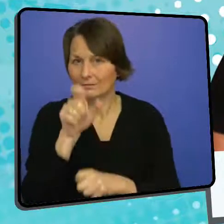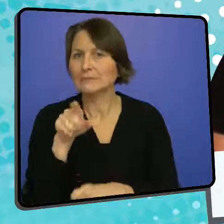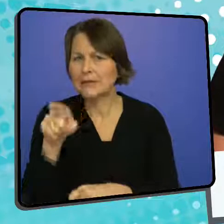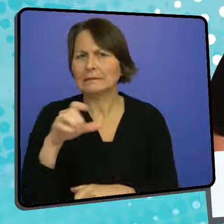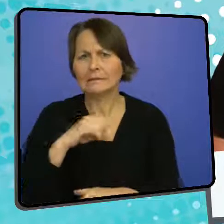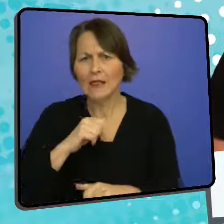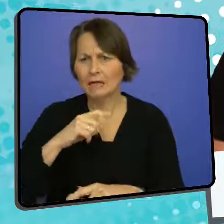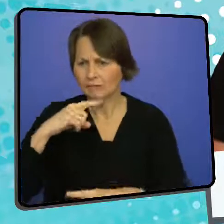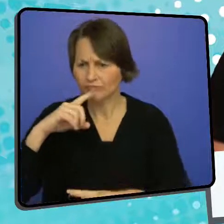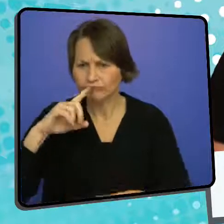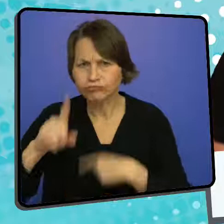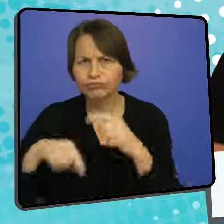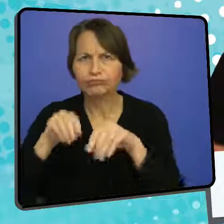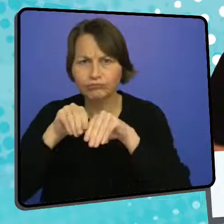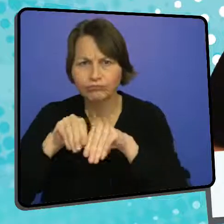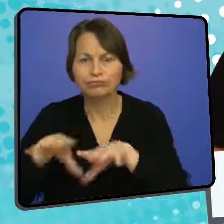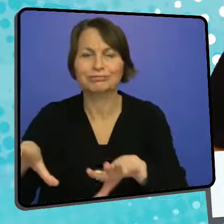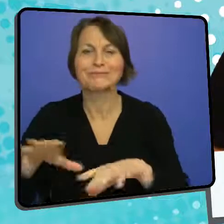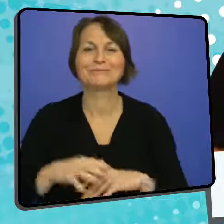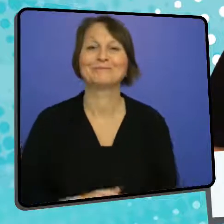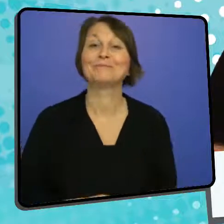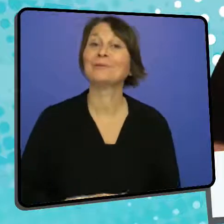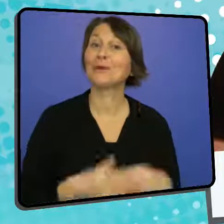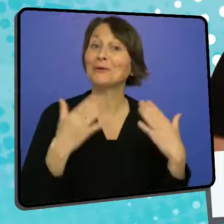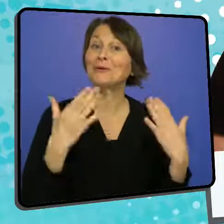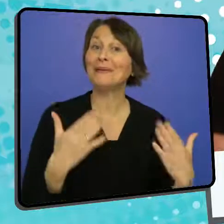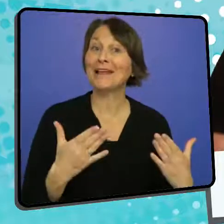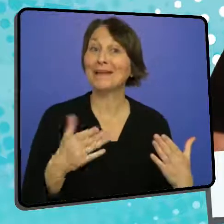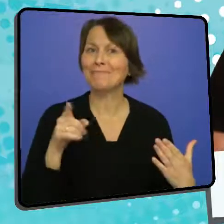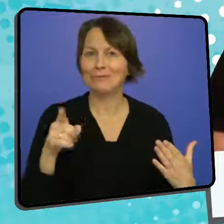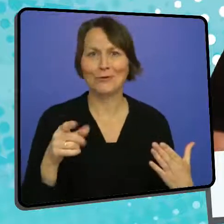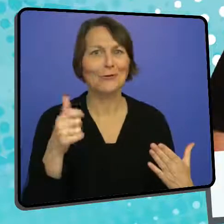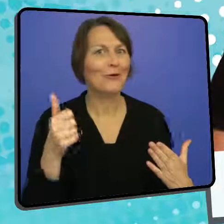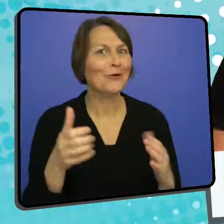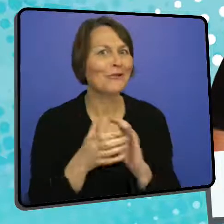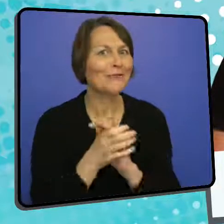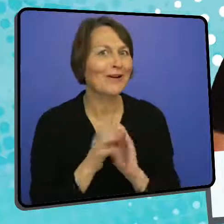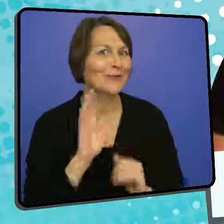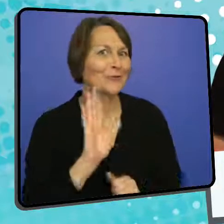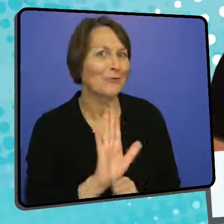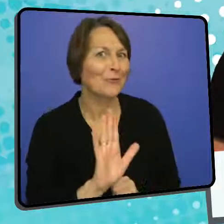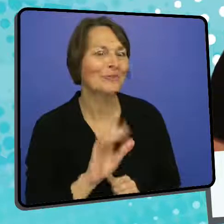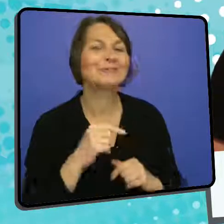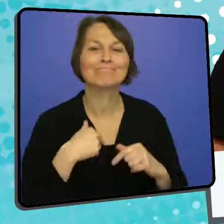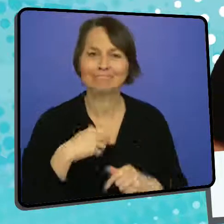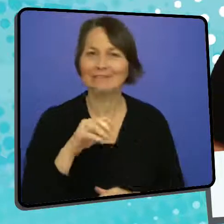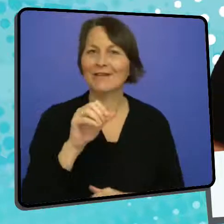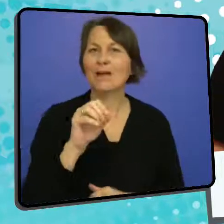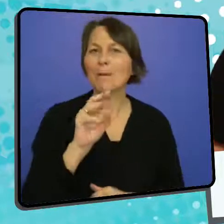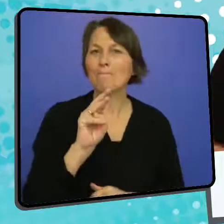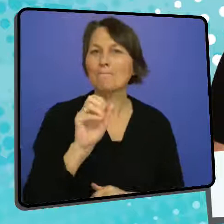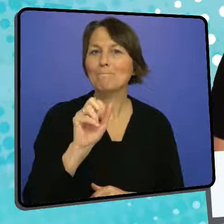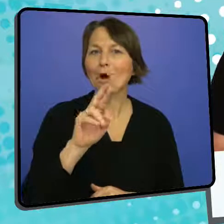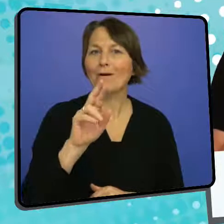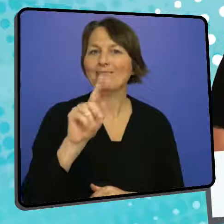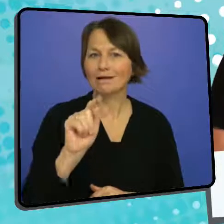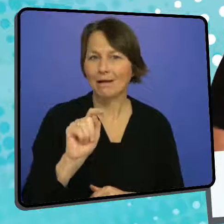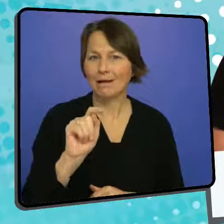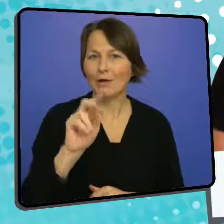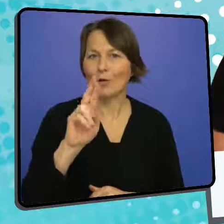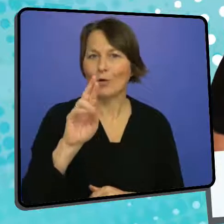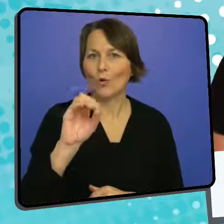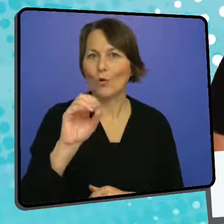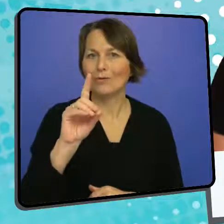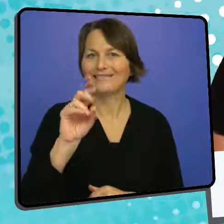Like you said, today we have your good friend, Marta Rodriguez Martinez, to chat